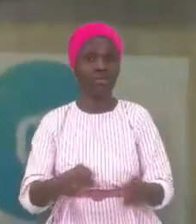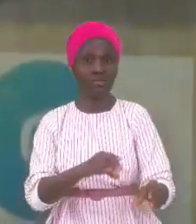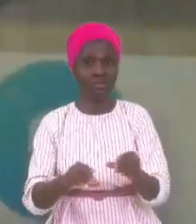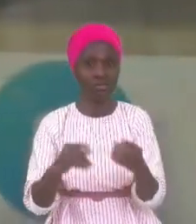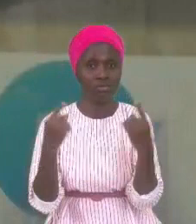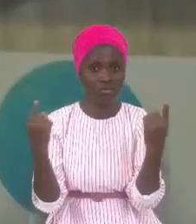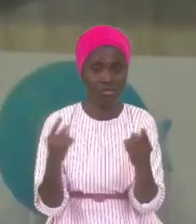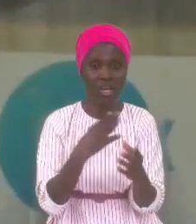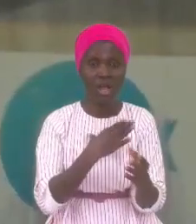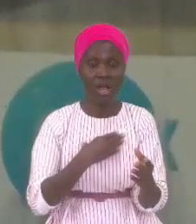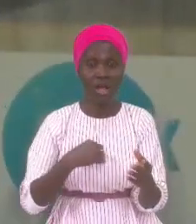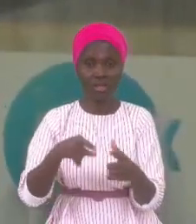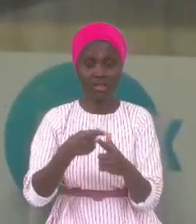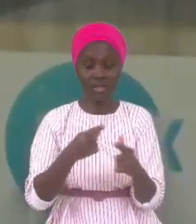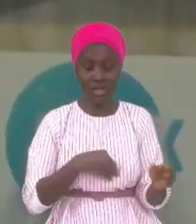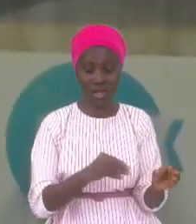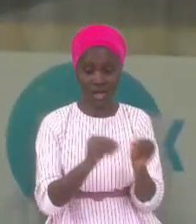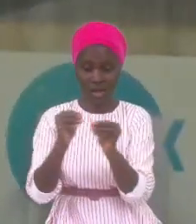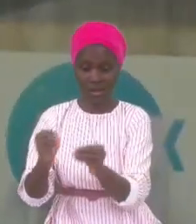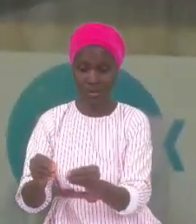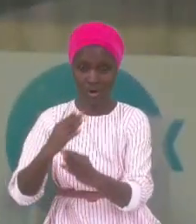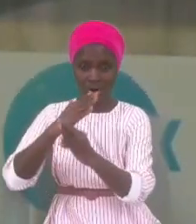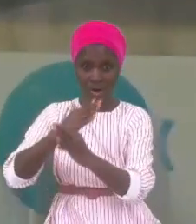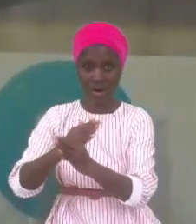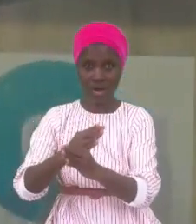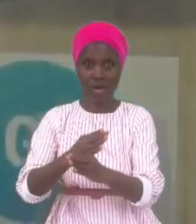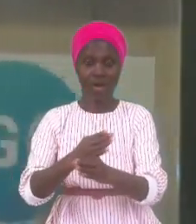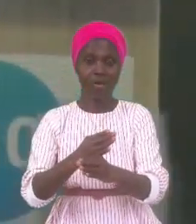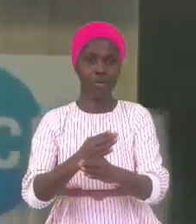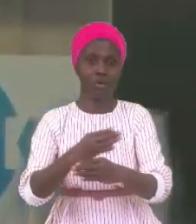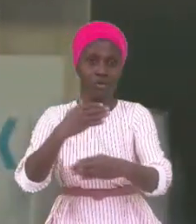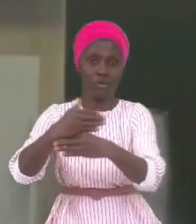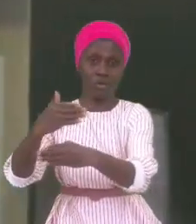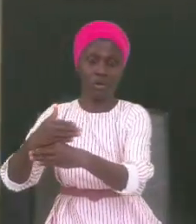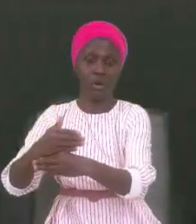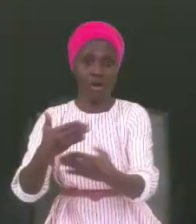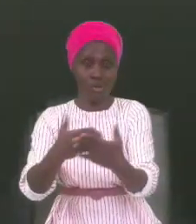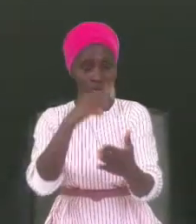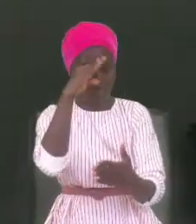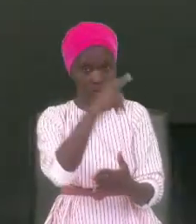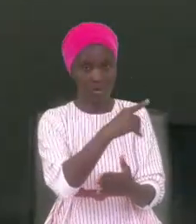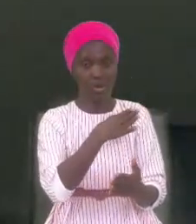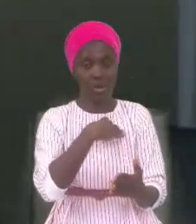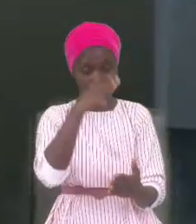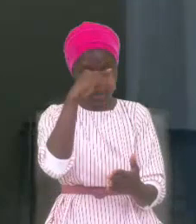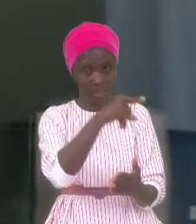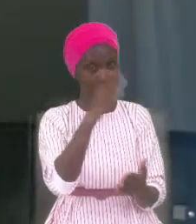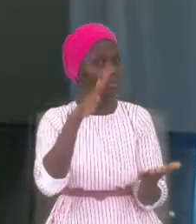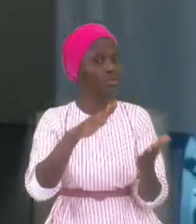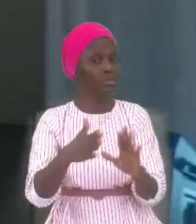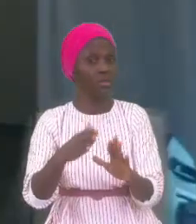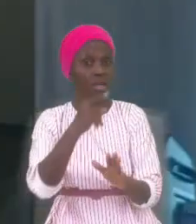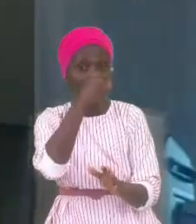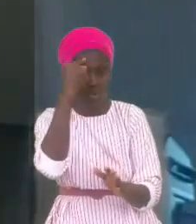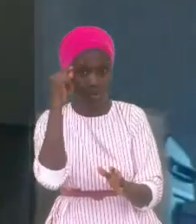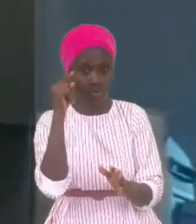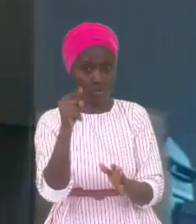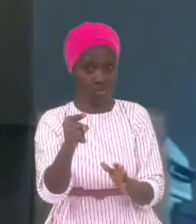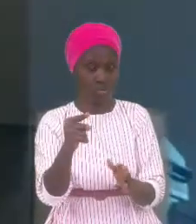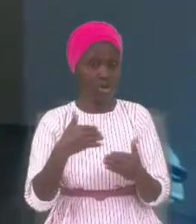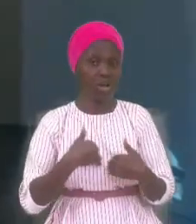lay his stumbling block before him, he shall die, because thou has